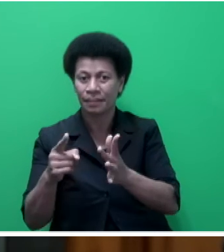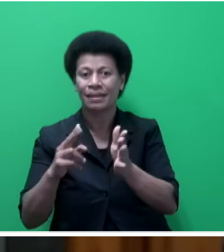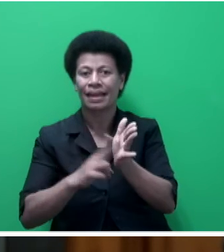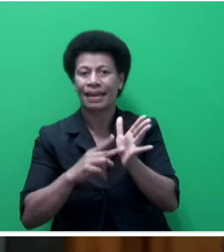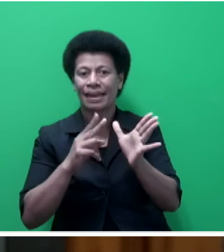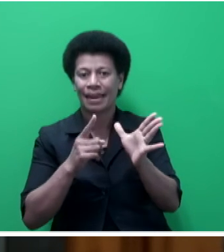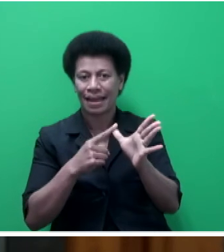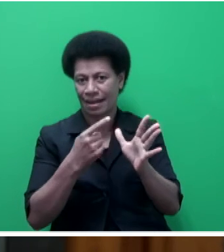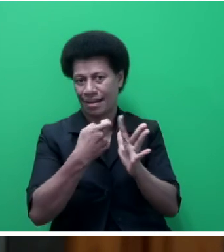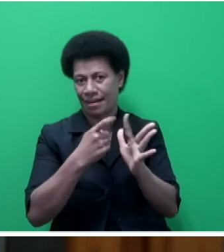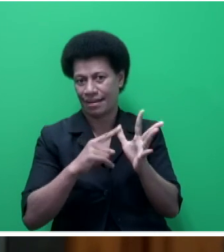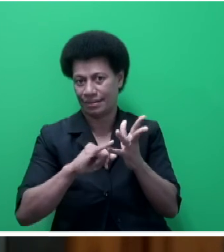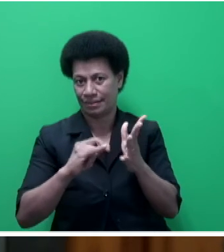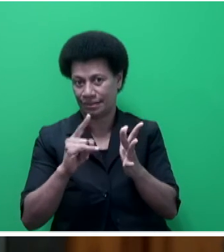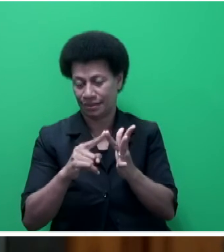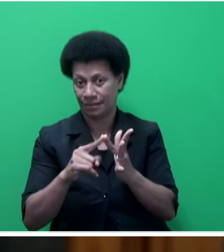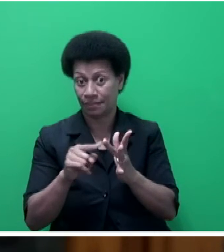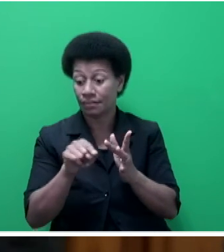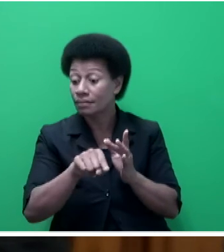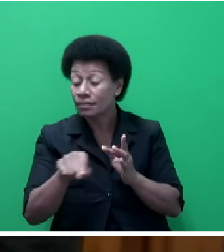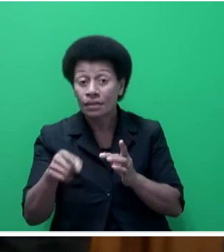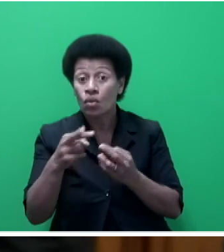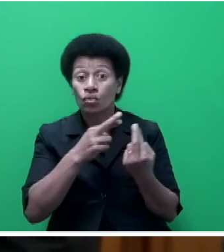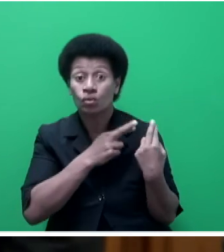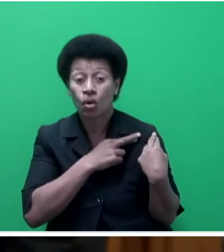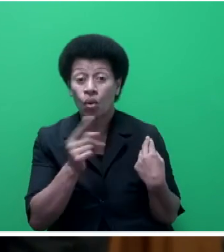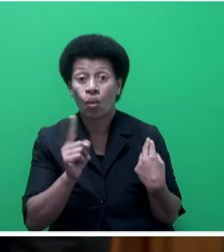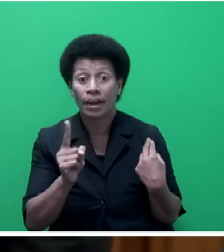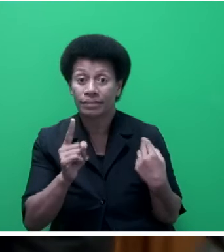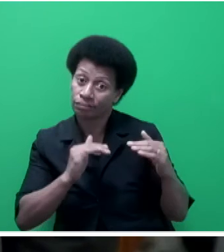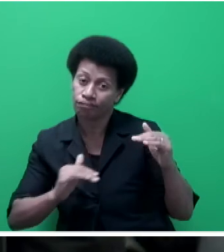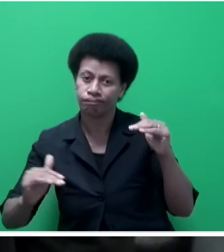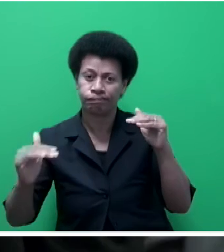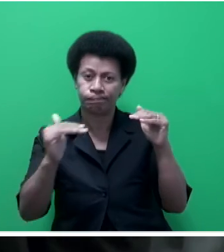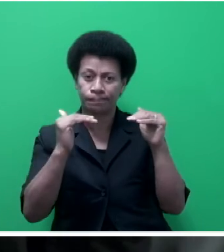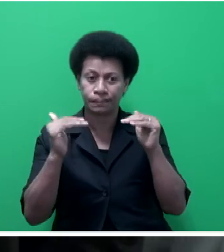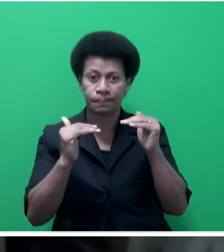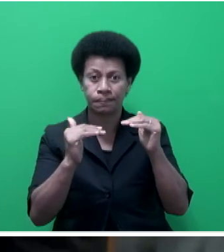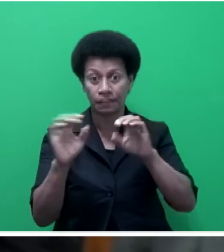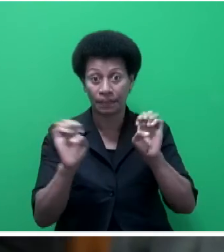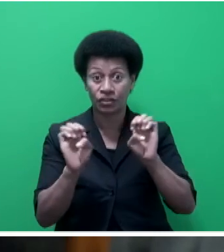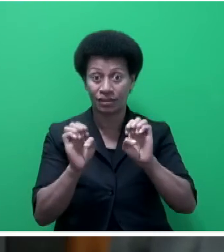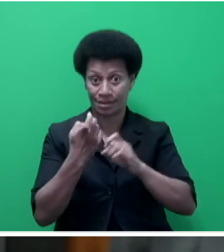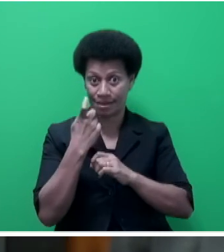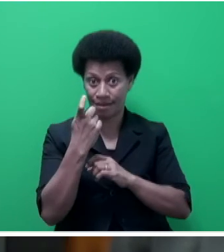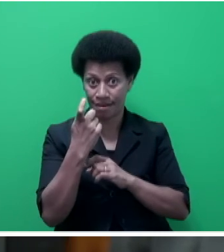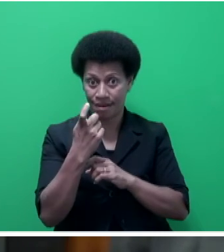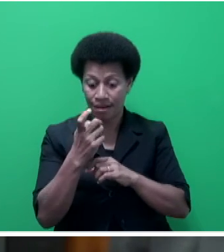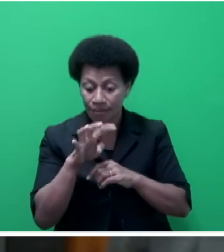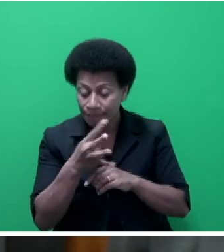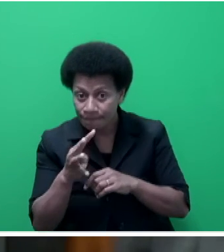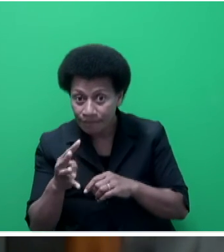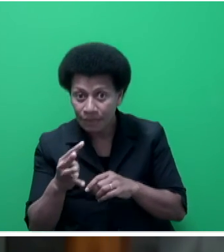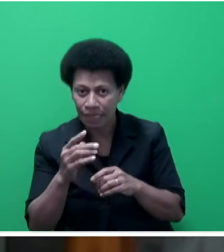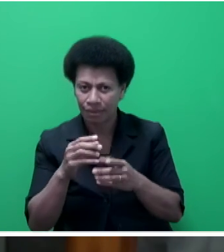And their role is to facilitate the standardization of emergency care and critical